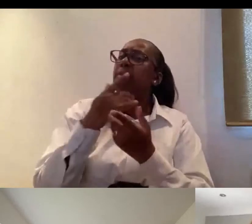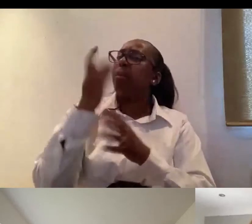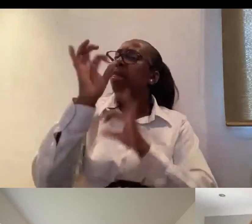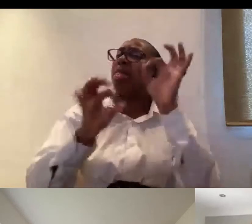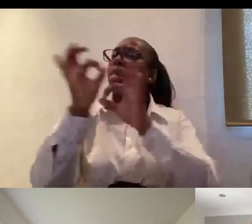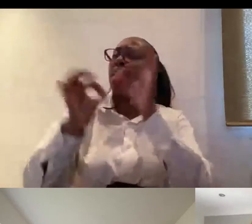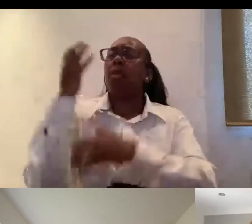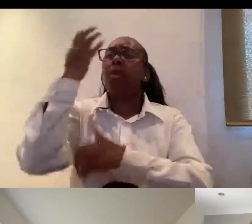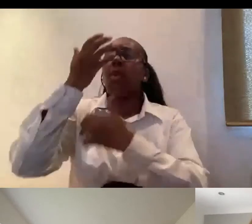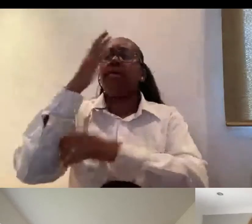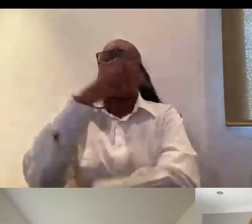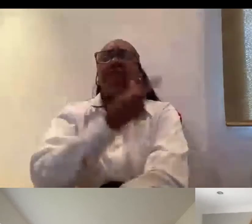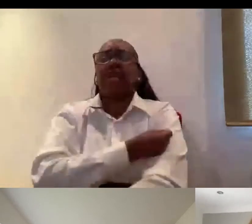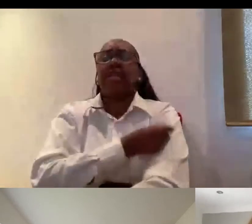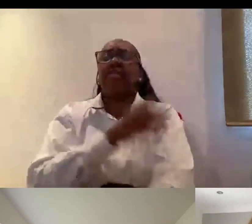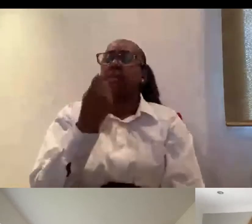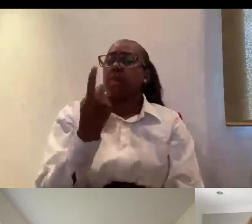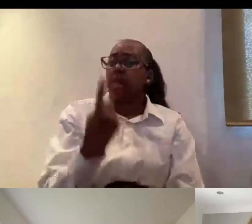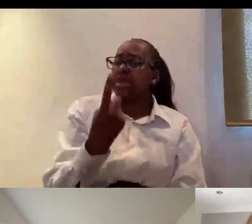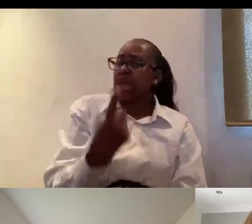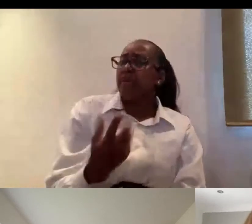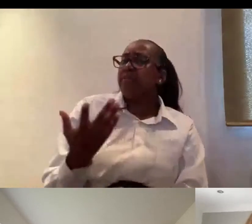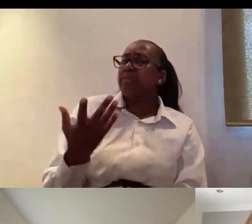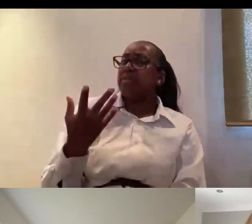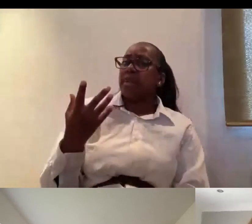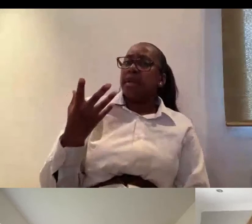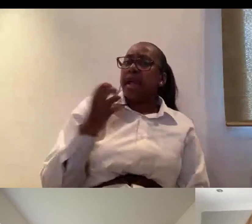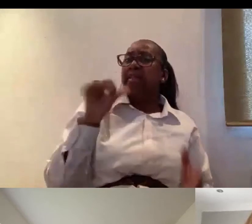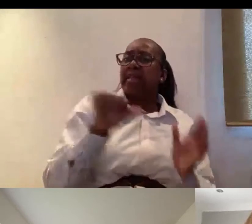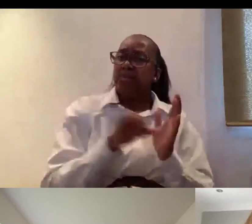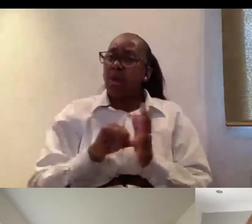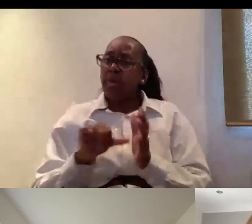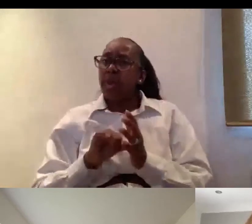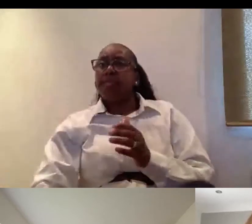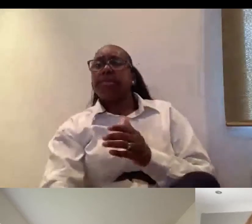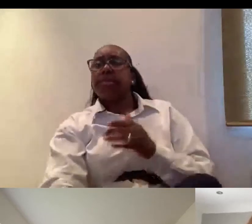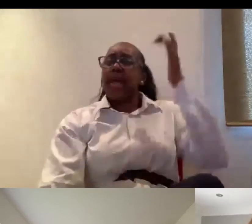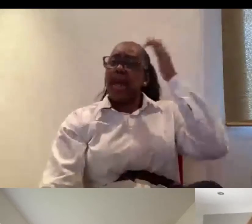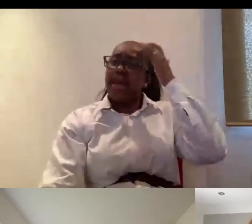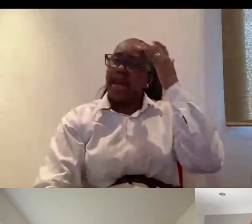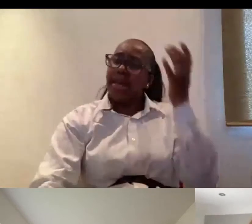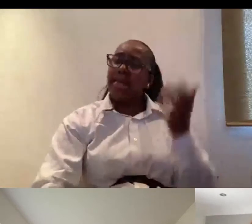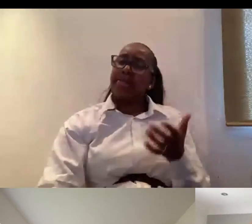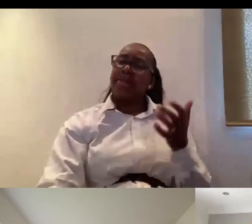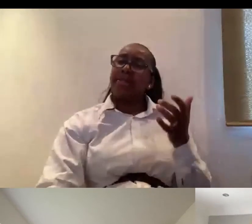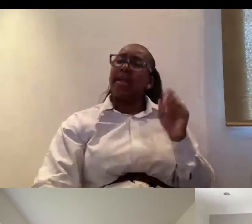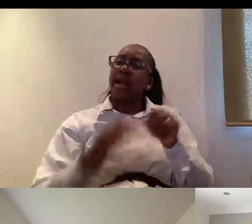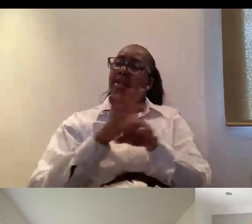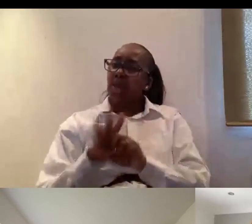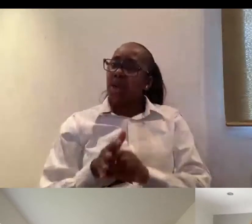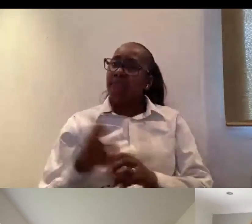and worrying about the vaccine for themselves, as they have had all these problems, respiratory headaches, and they've had